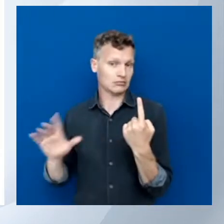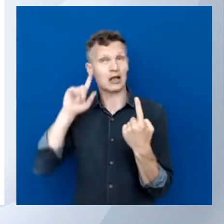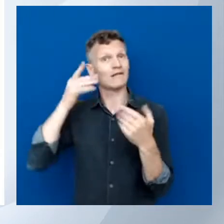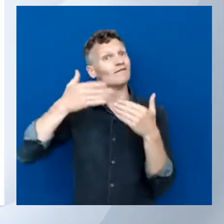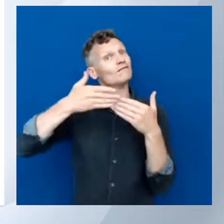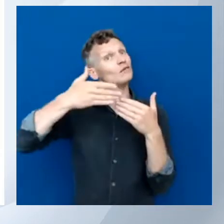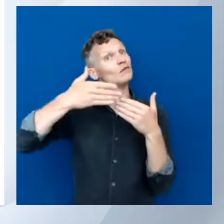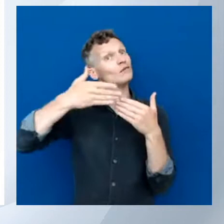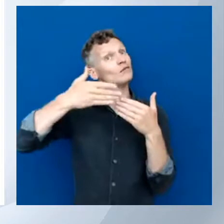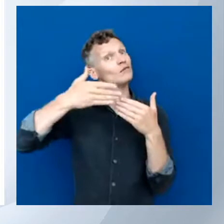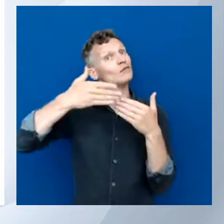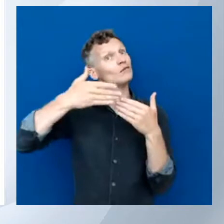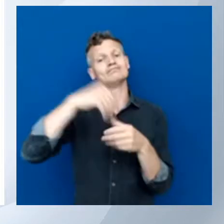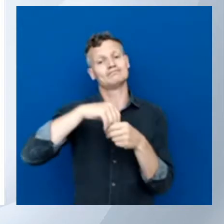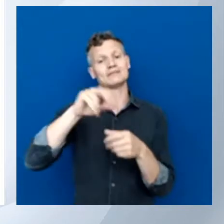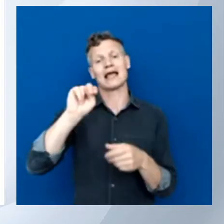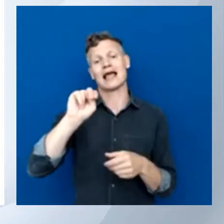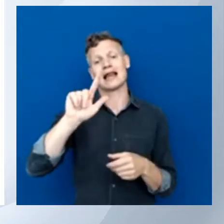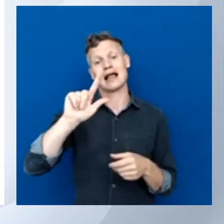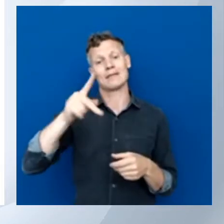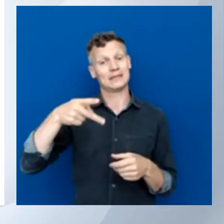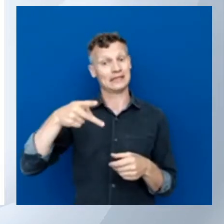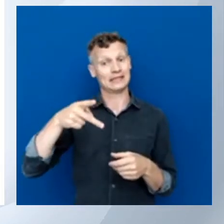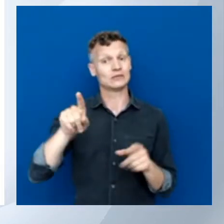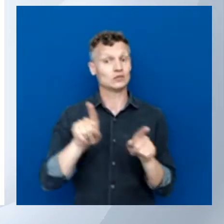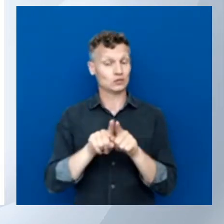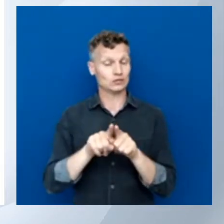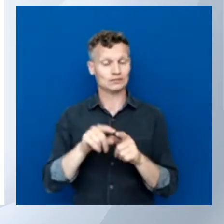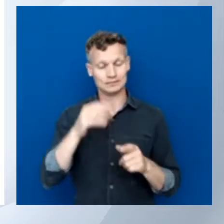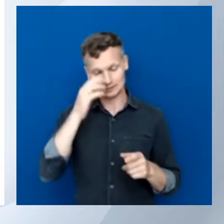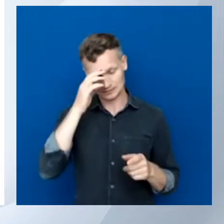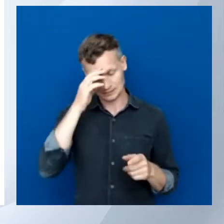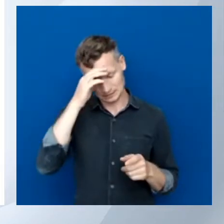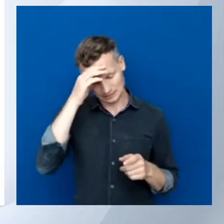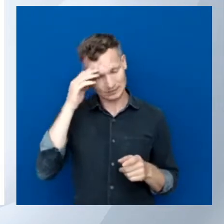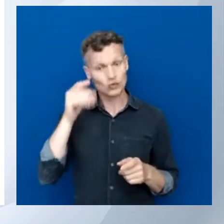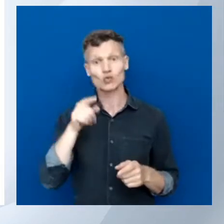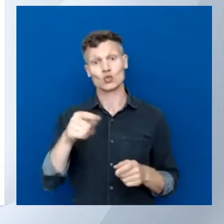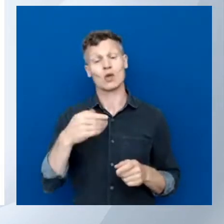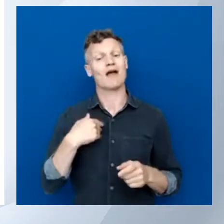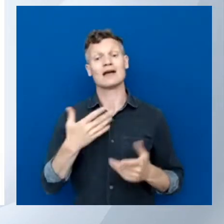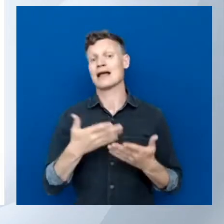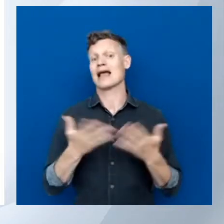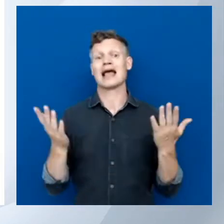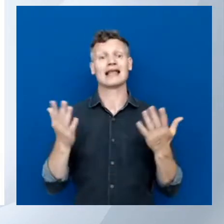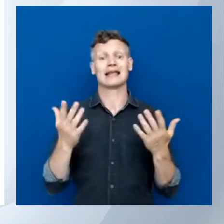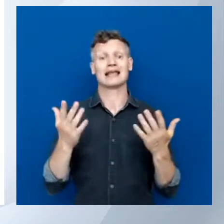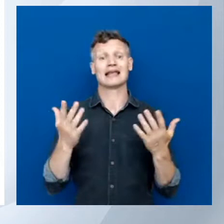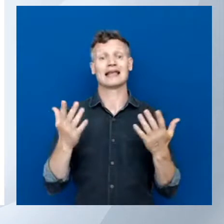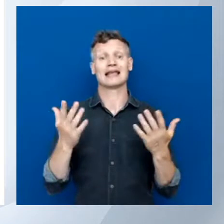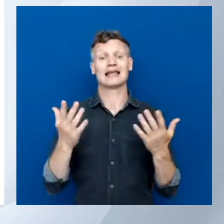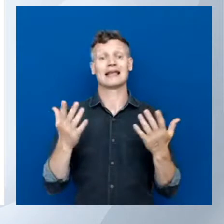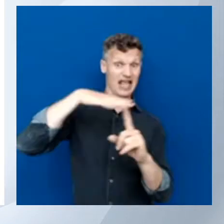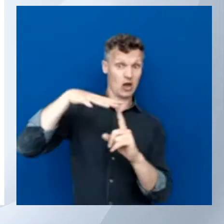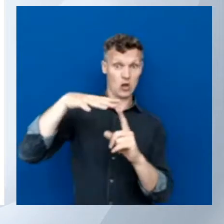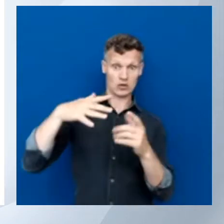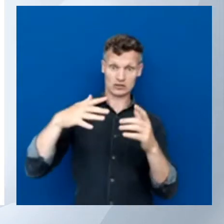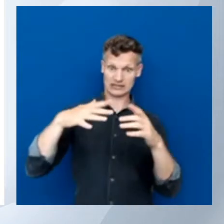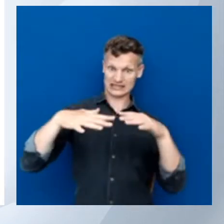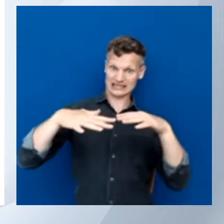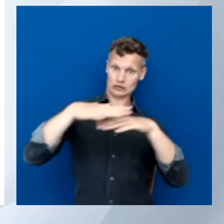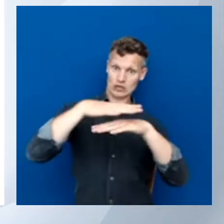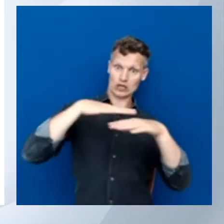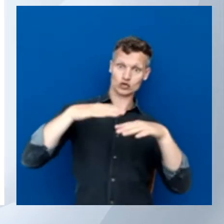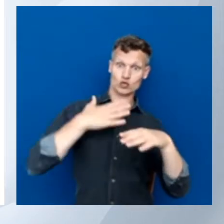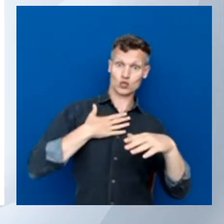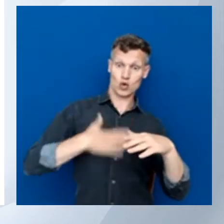well. And if you have any scenarios in your mind that you would like to see supported, please reach out to me and